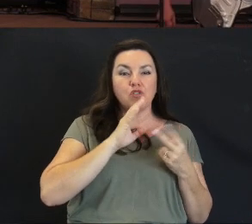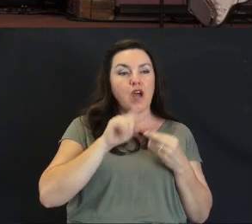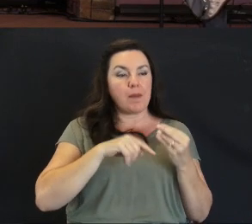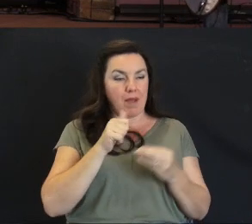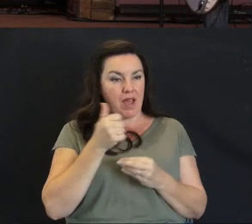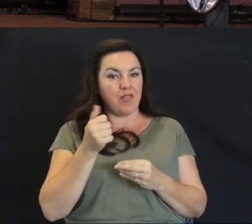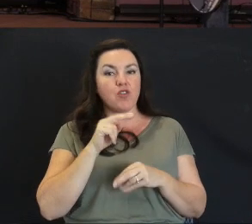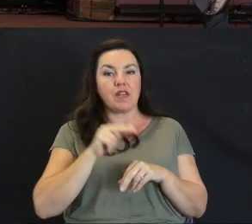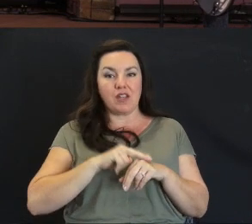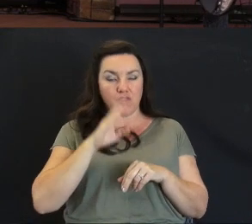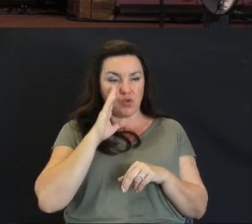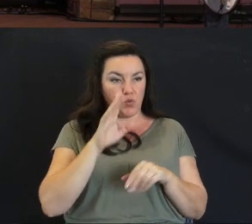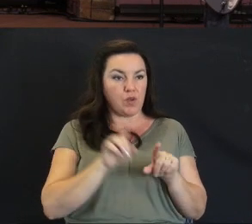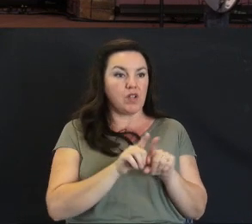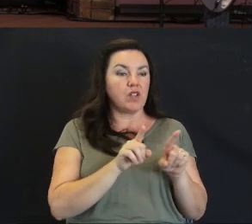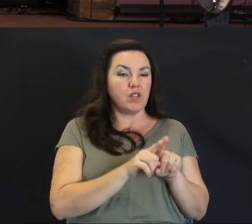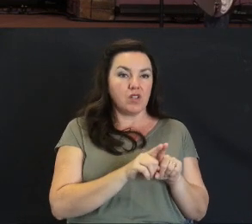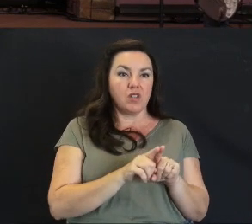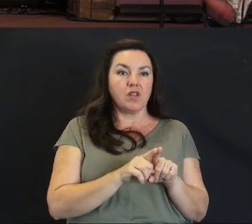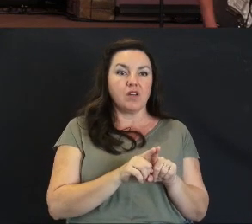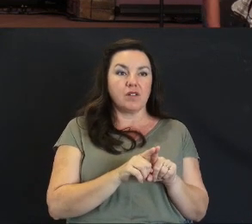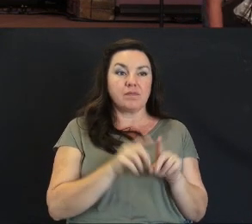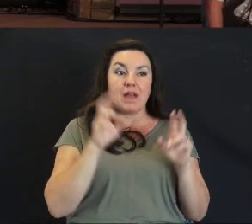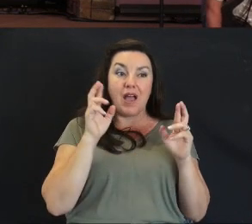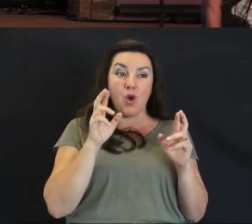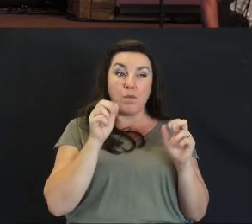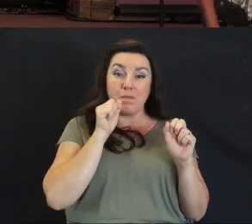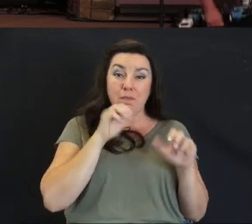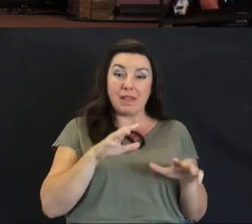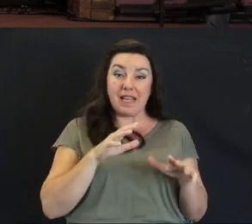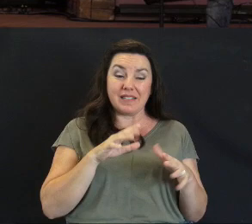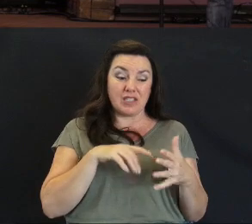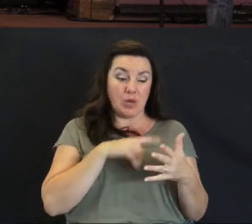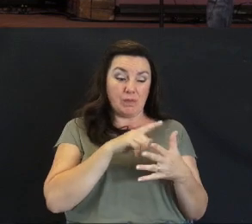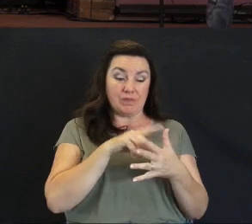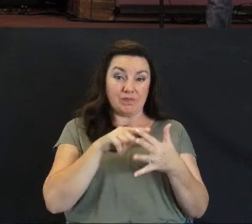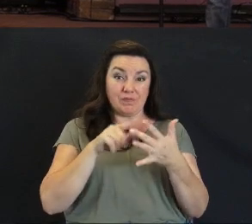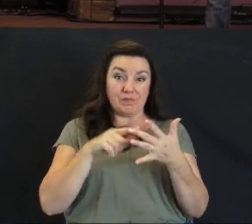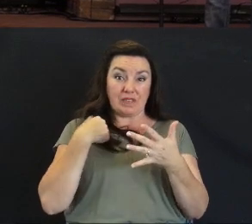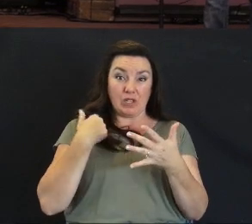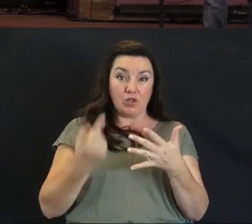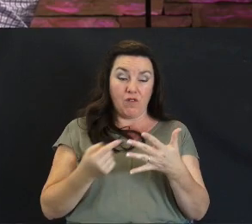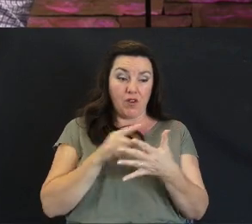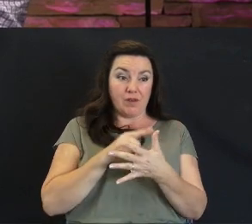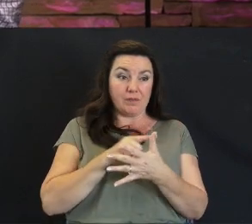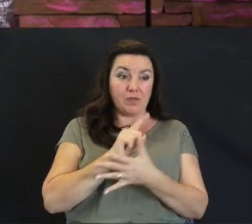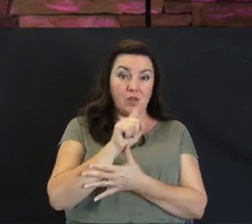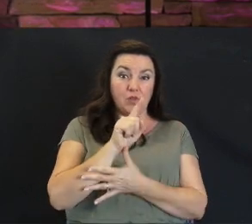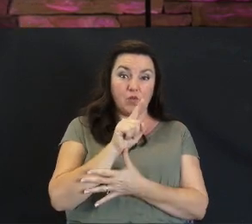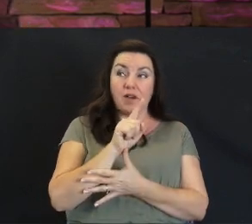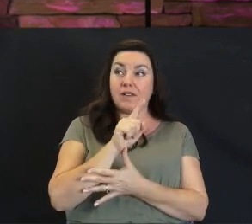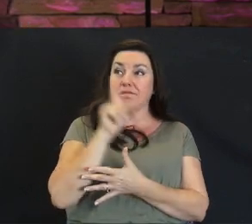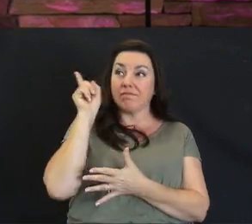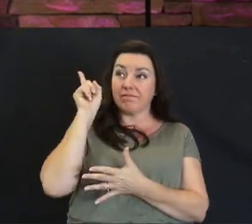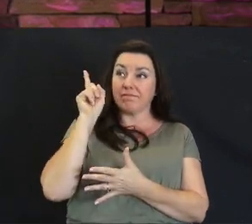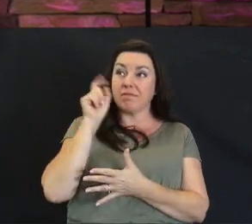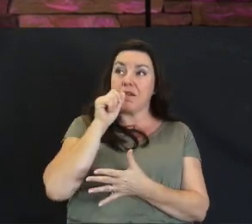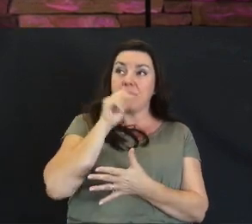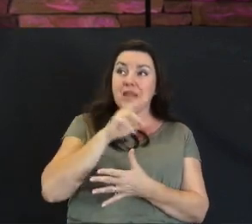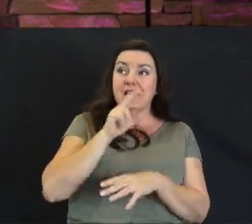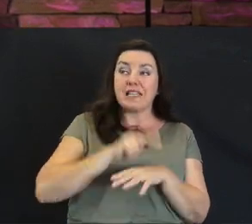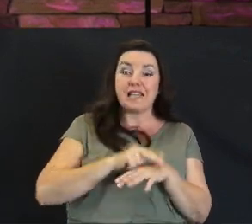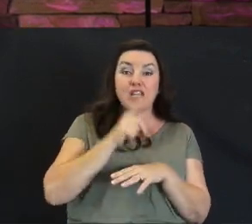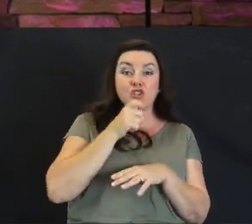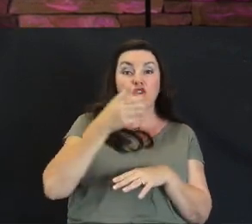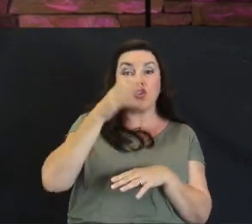other nations as well But I hope you've been blessed Here's where we've been so far Week number one, we looked at this Blessed is a nation whose God